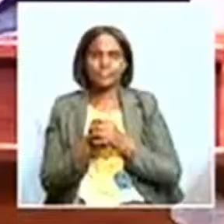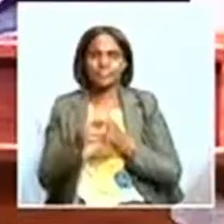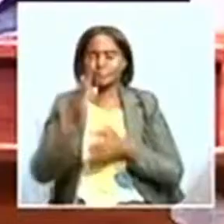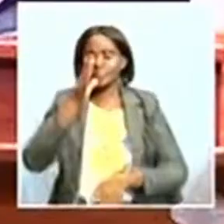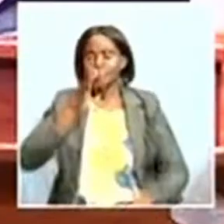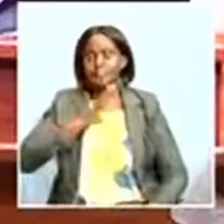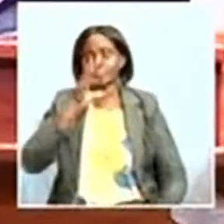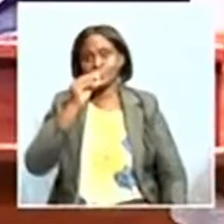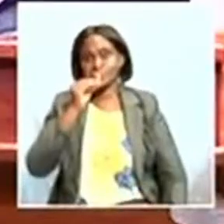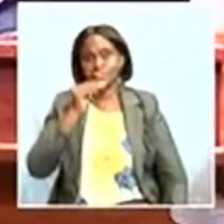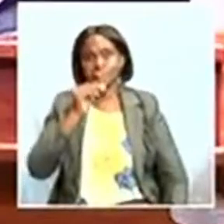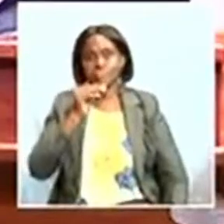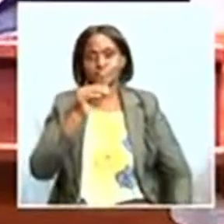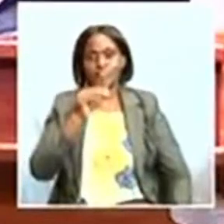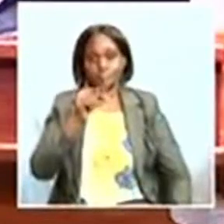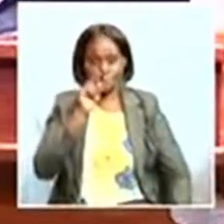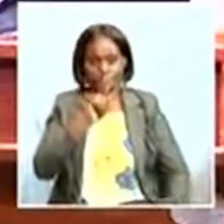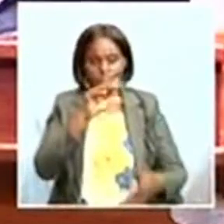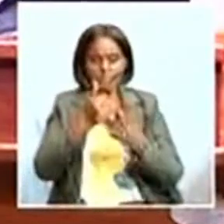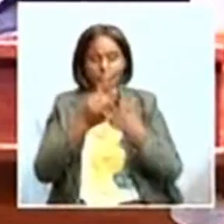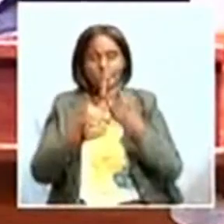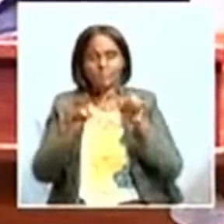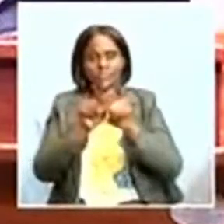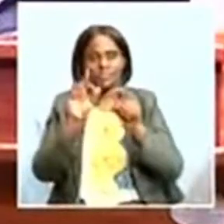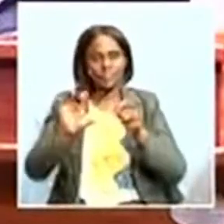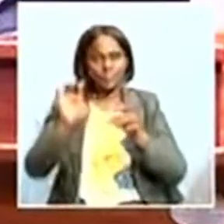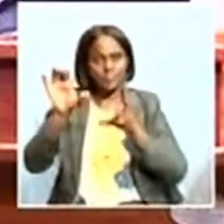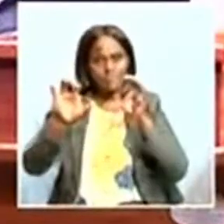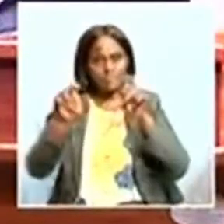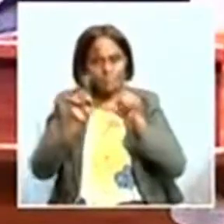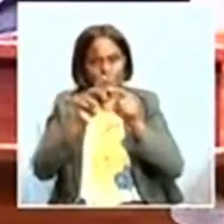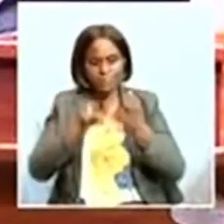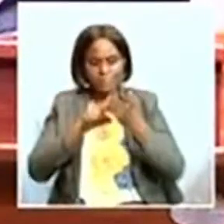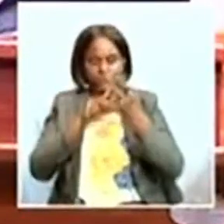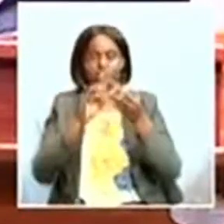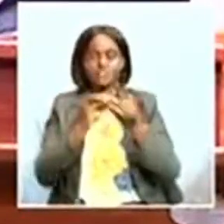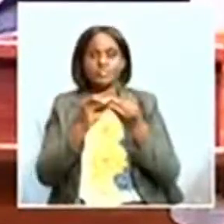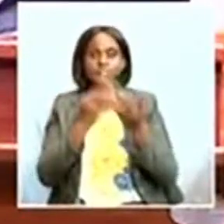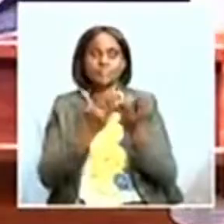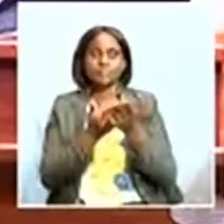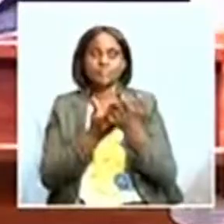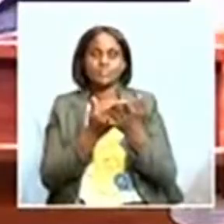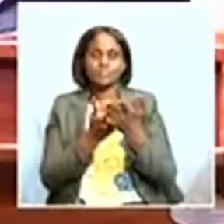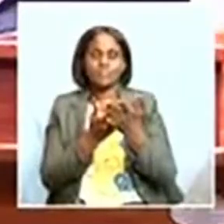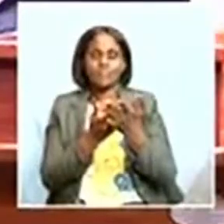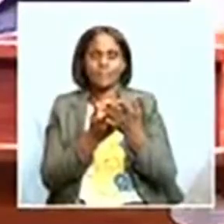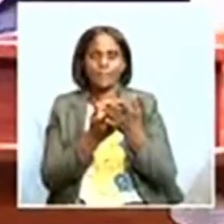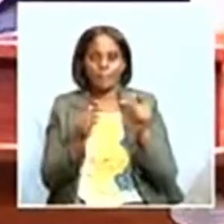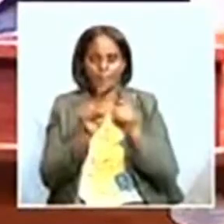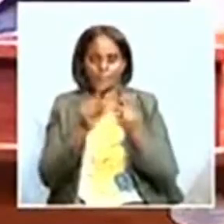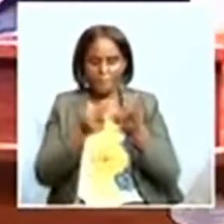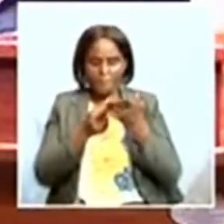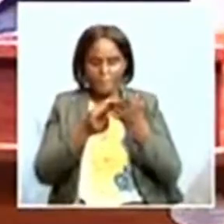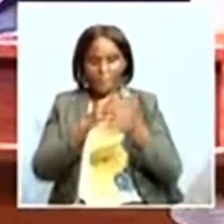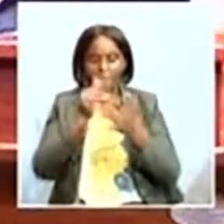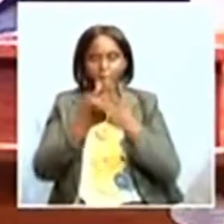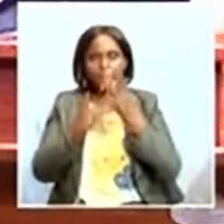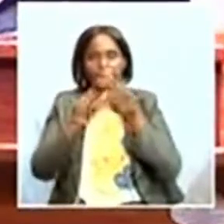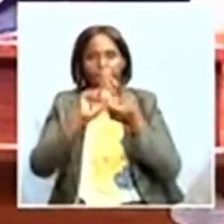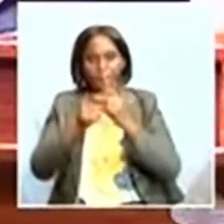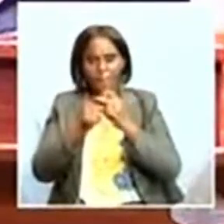Madam Speaker, these budgetary allocations represent a